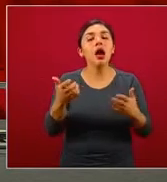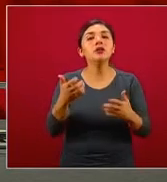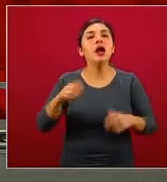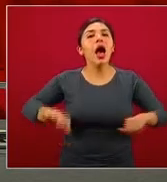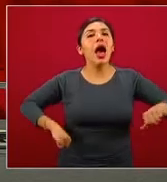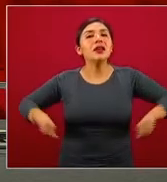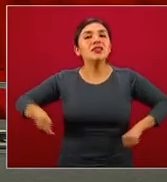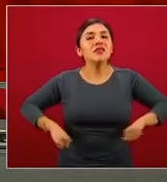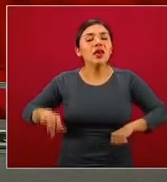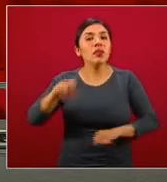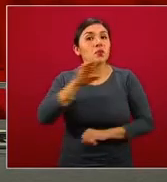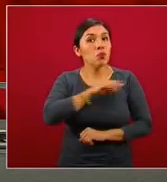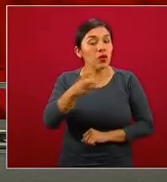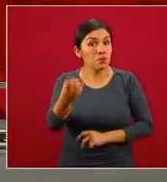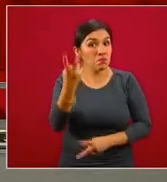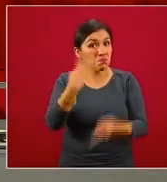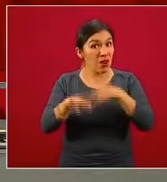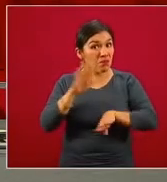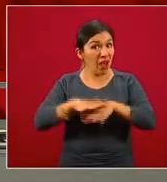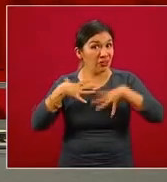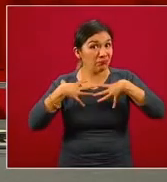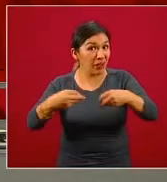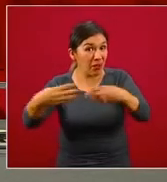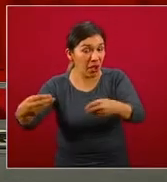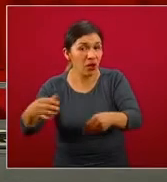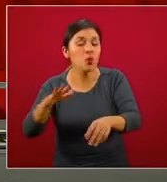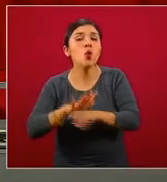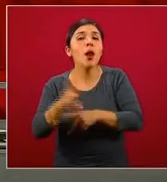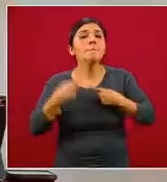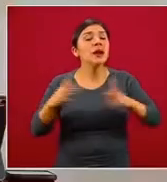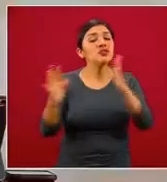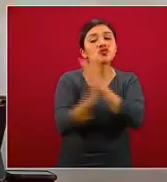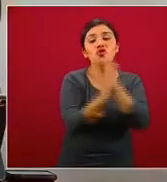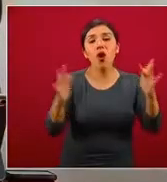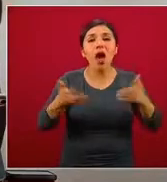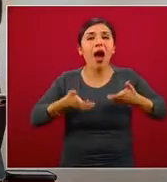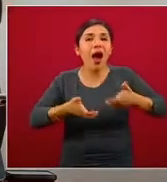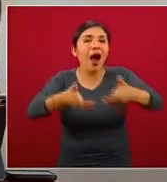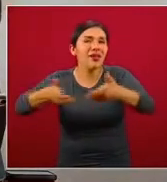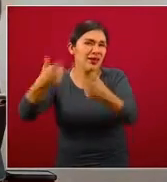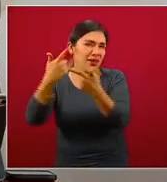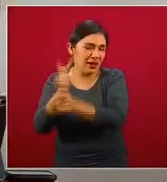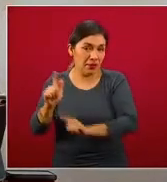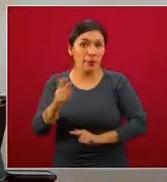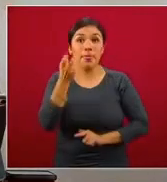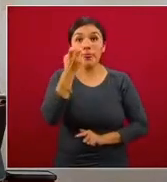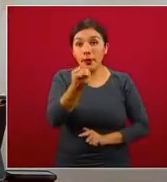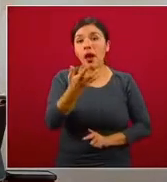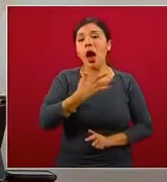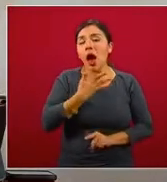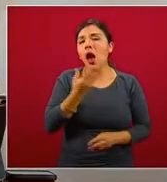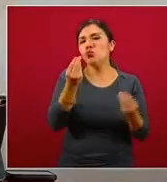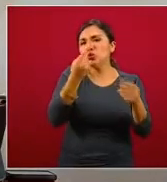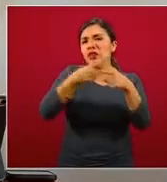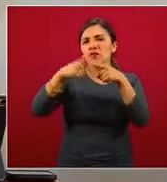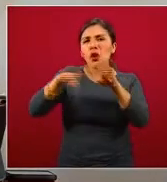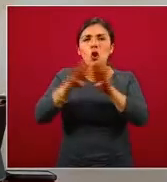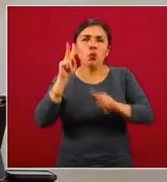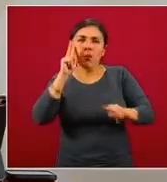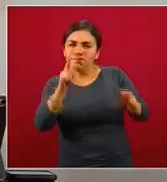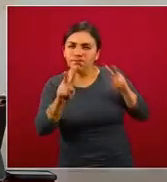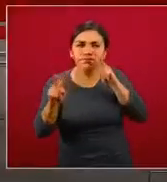The way of approaching risk has to do with at least factors. One, how